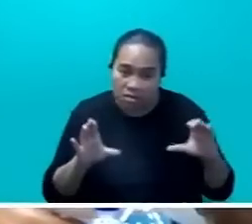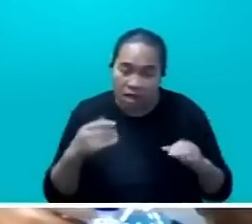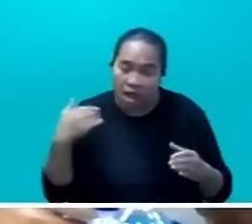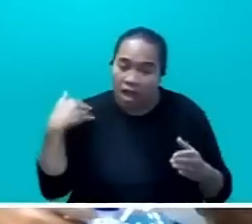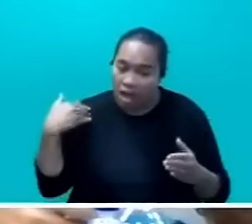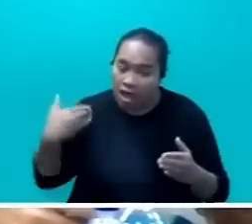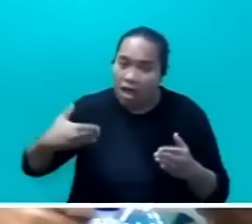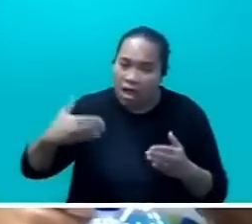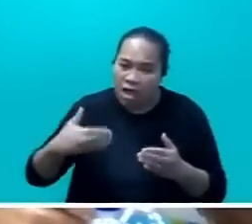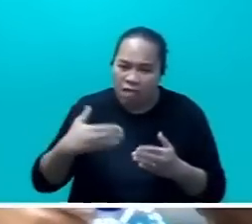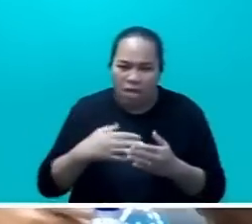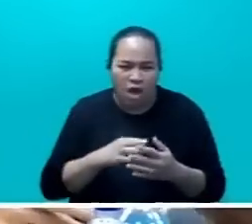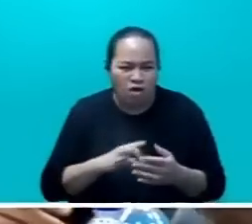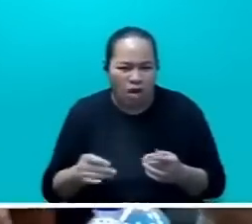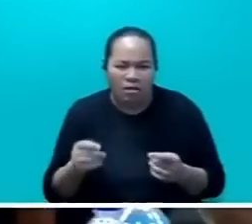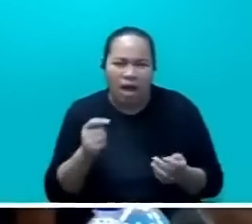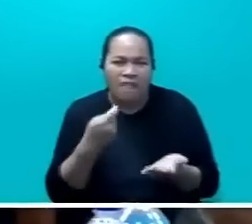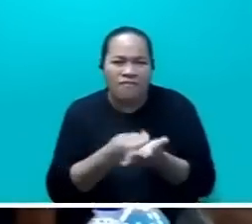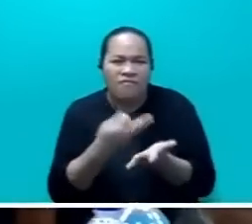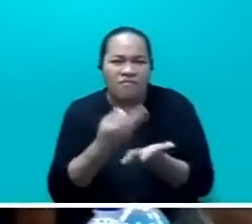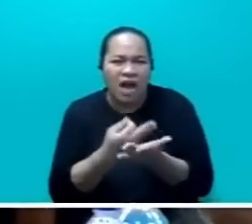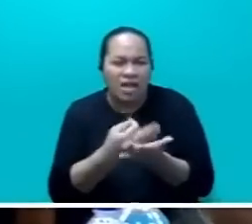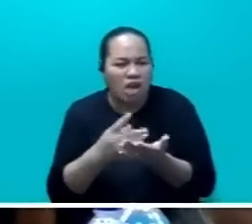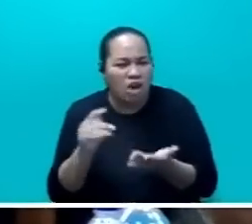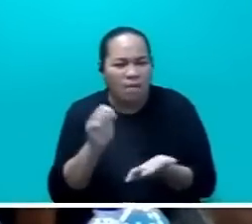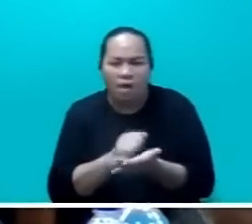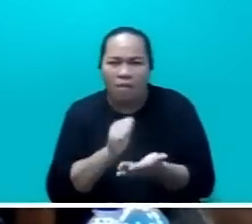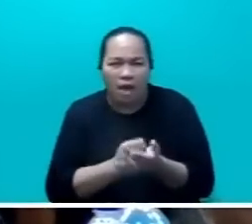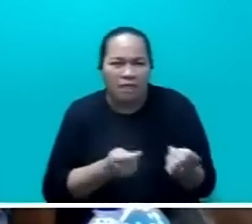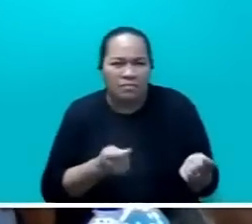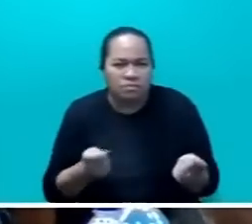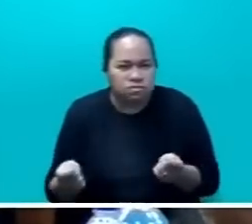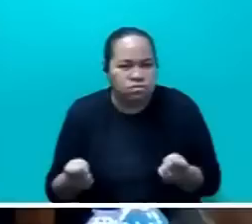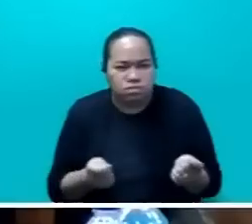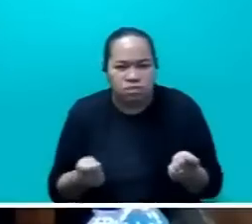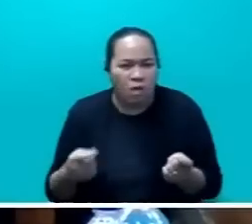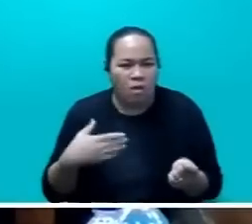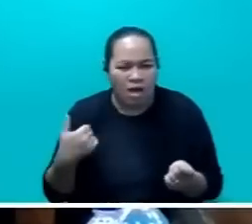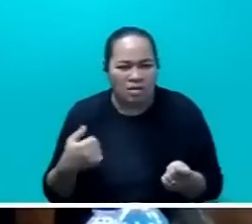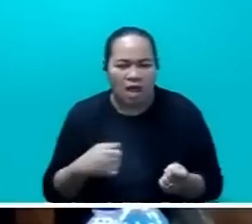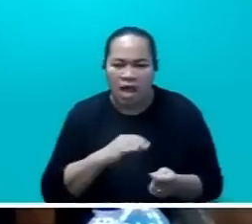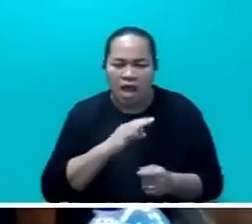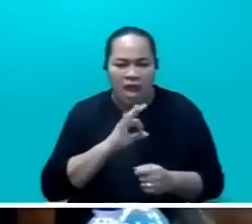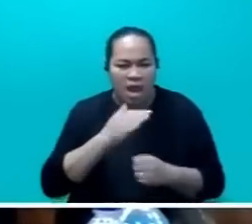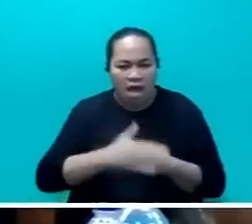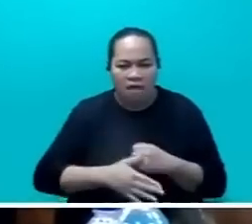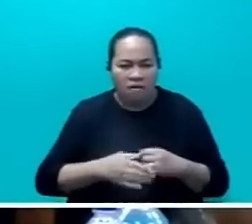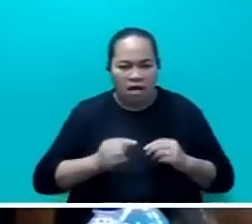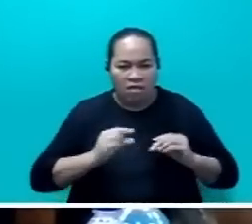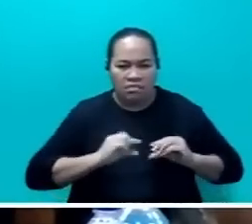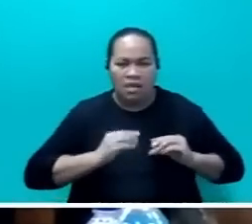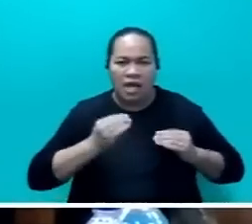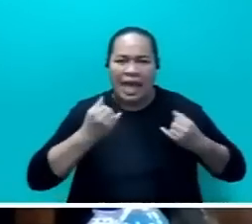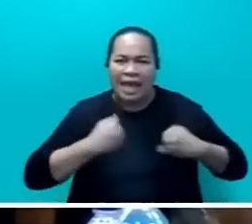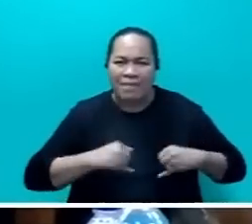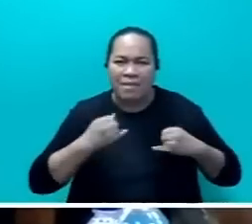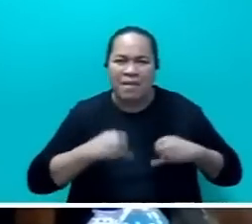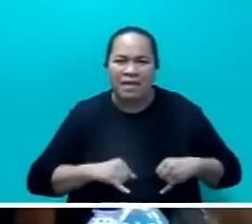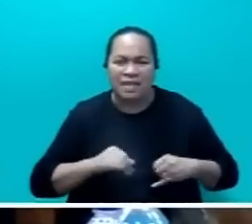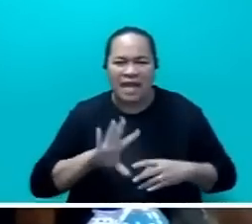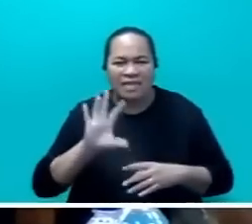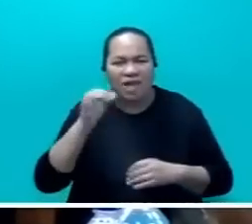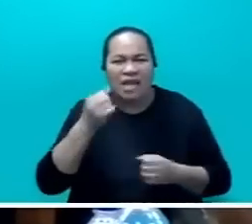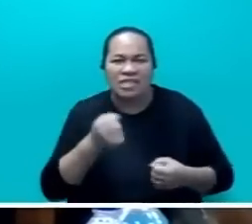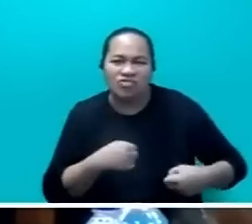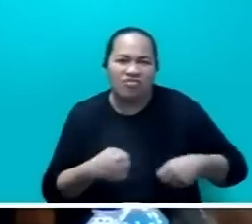have not managed their funds well, nor have they implemented successful rate collection and